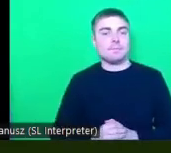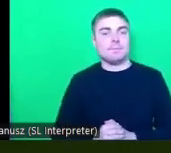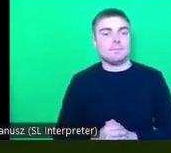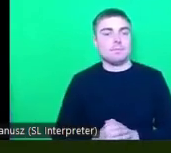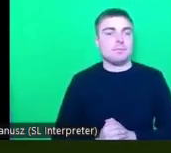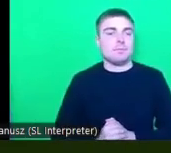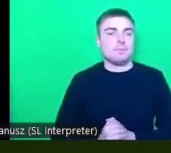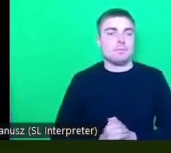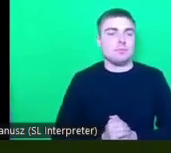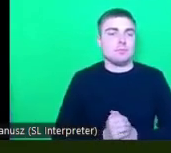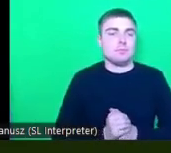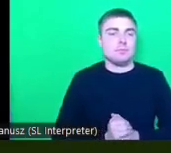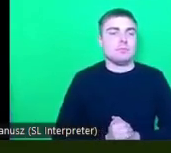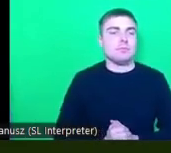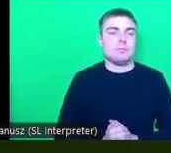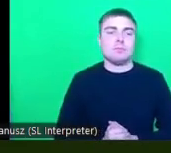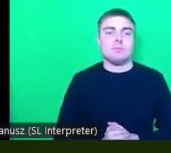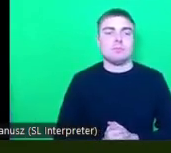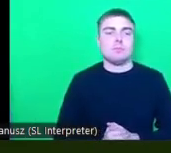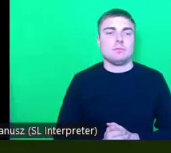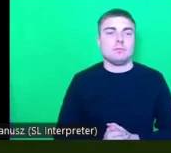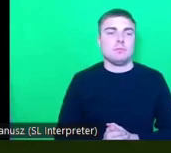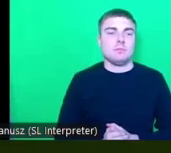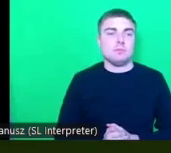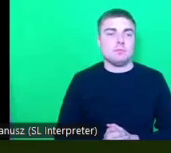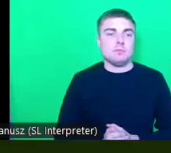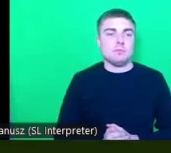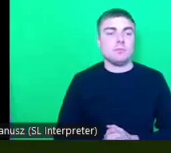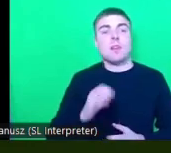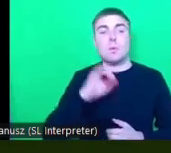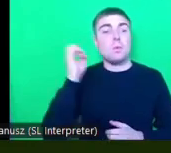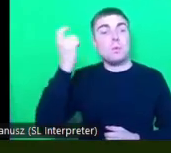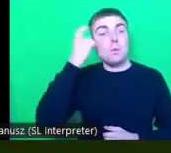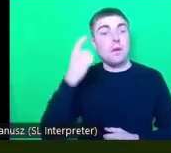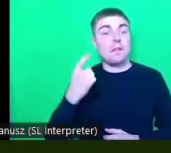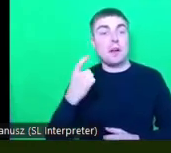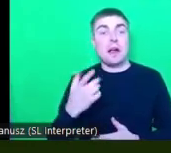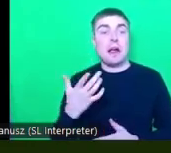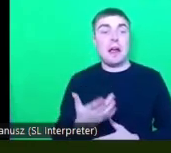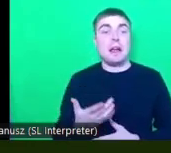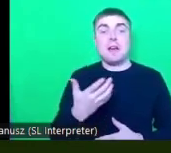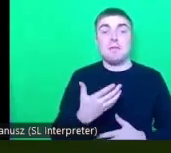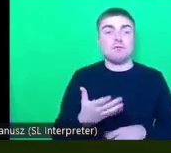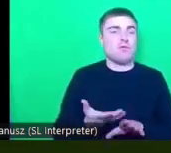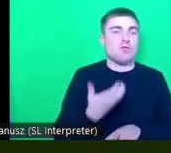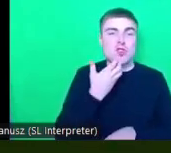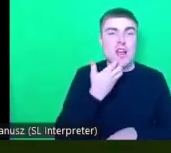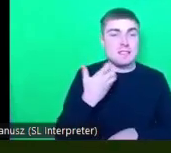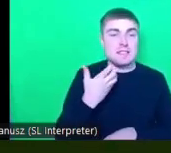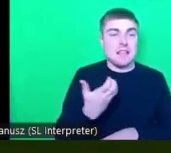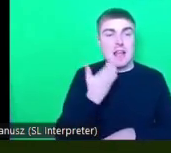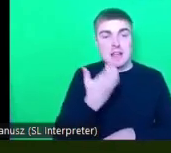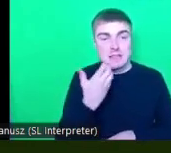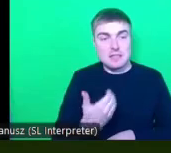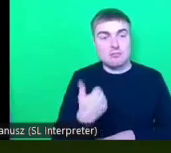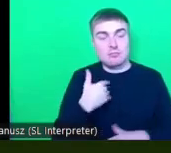for those female moose were most likely, it sort of followed the seasonal changes related to